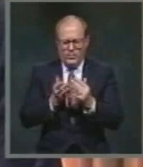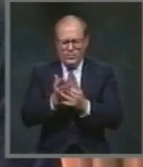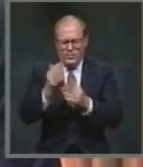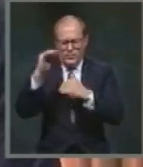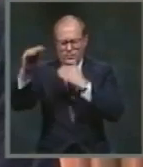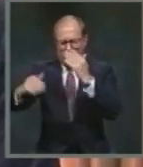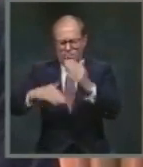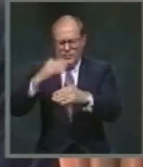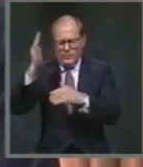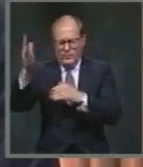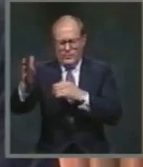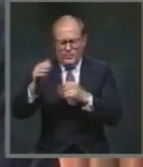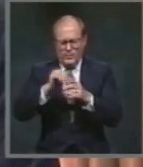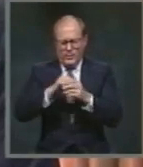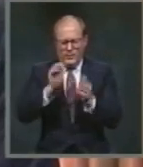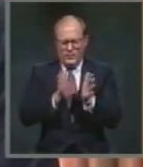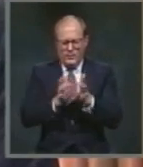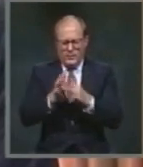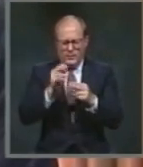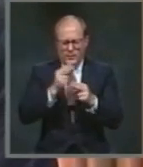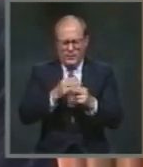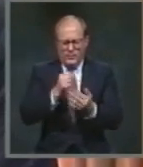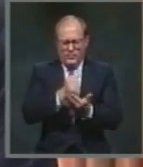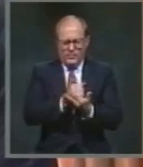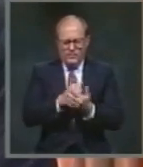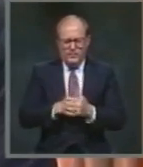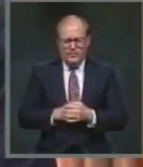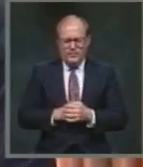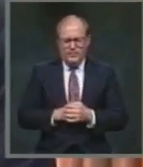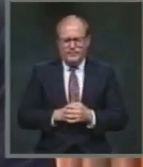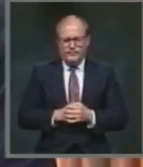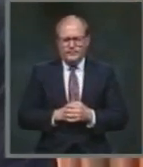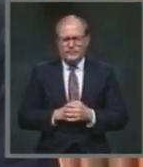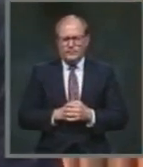come. In His name we pray. Amen.